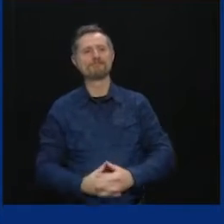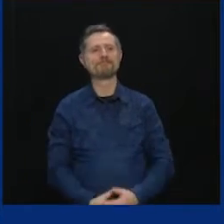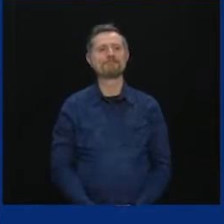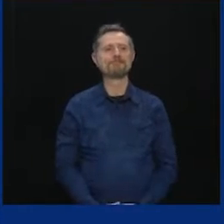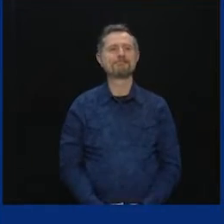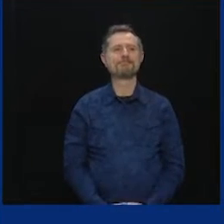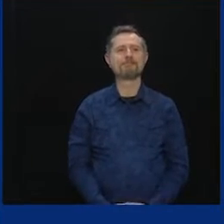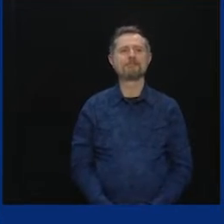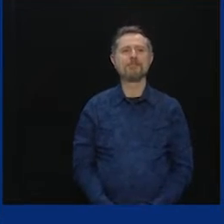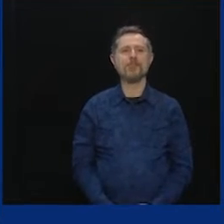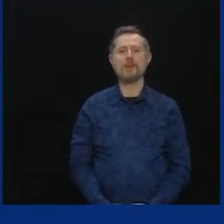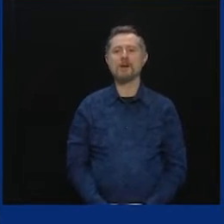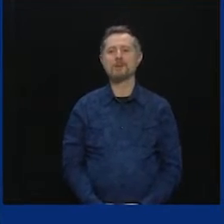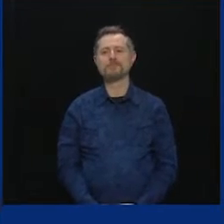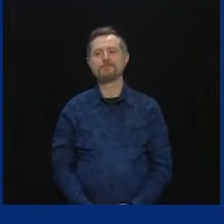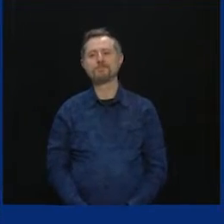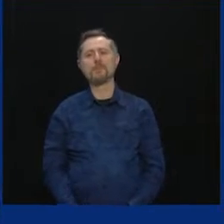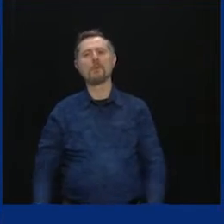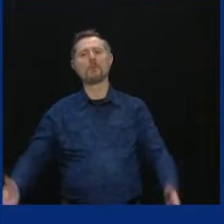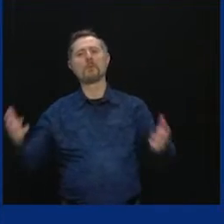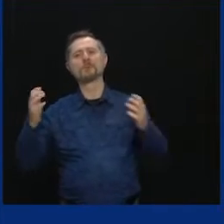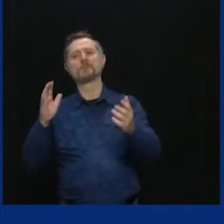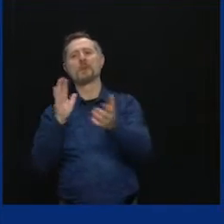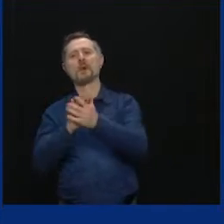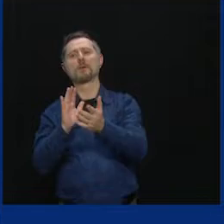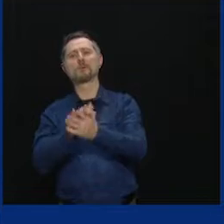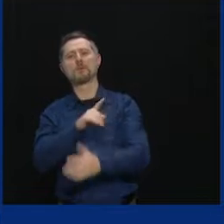Can we just give the Lord a hand clap this morning, amen?